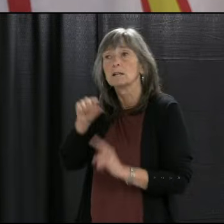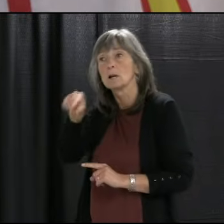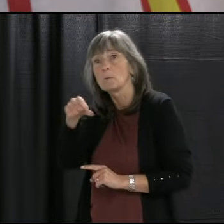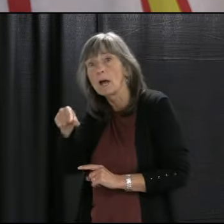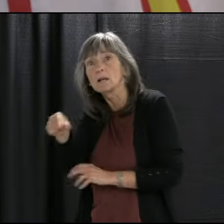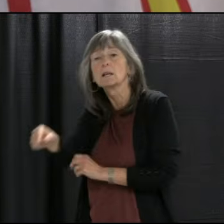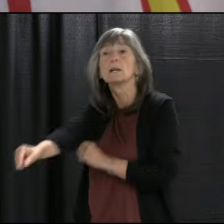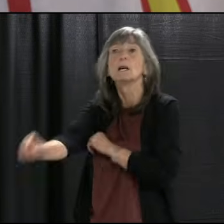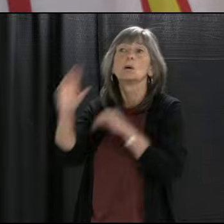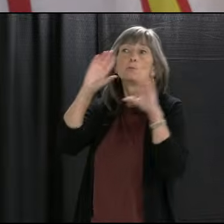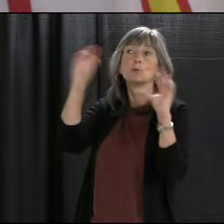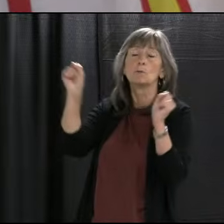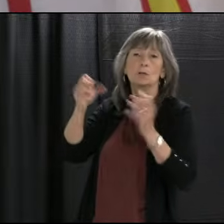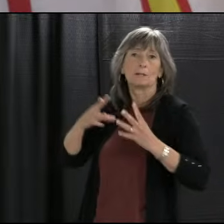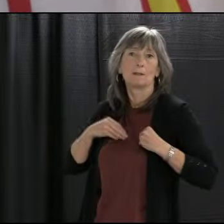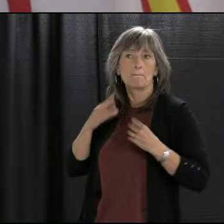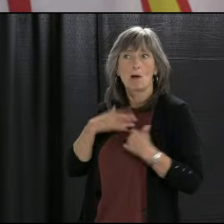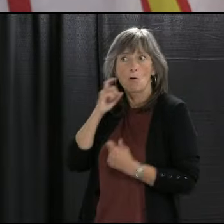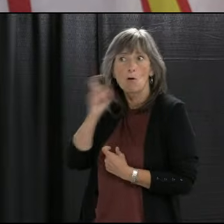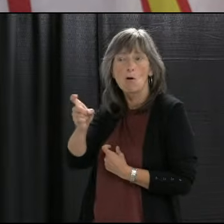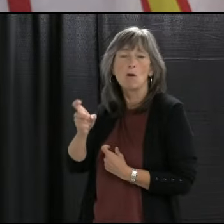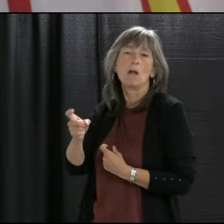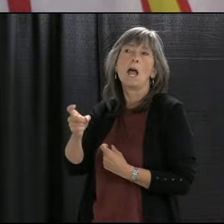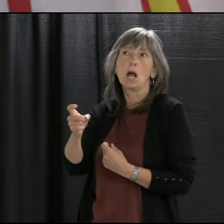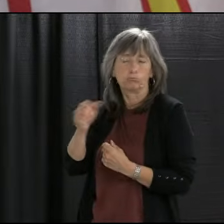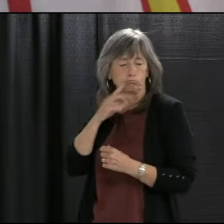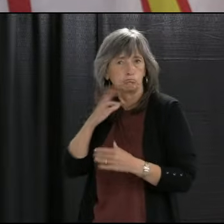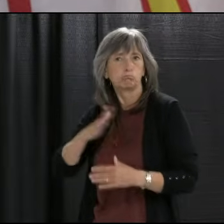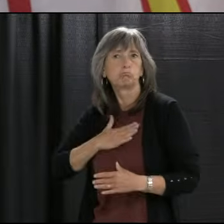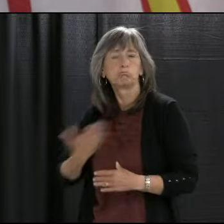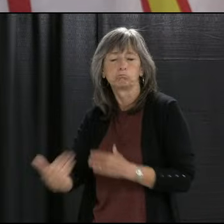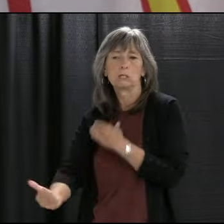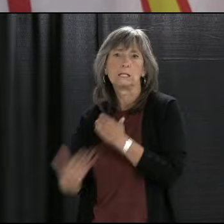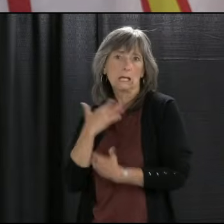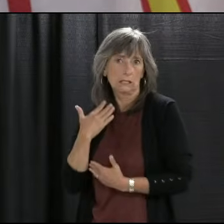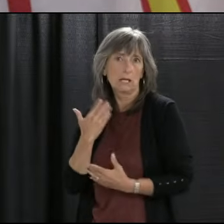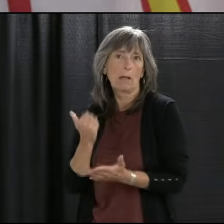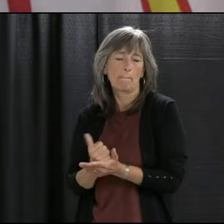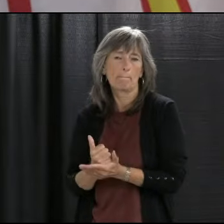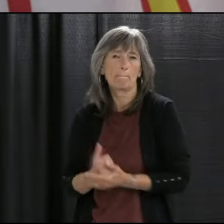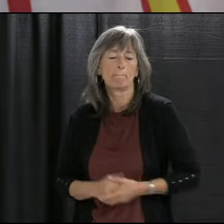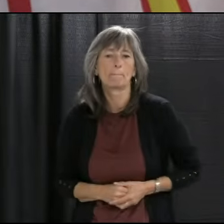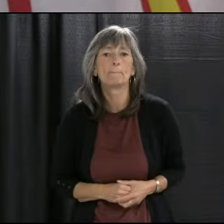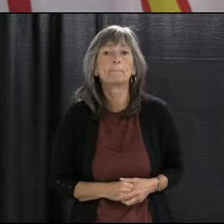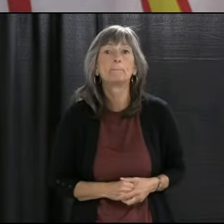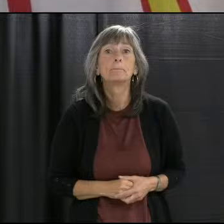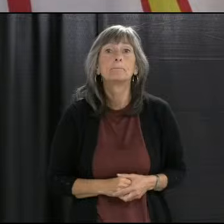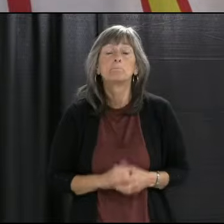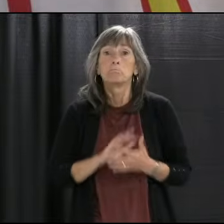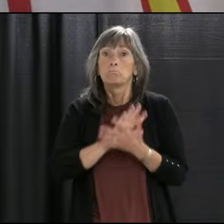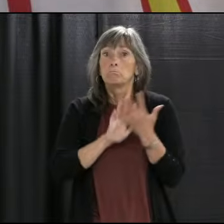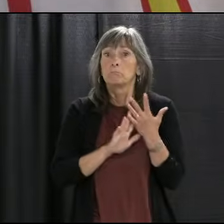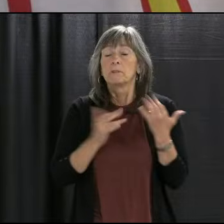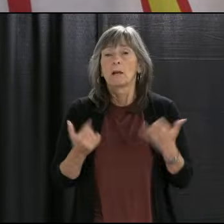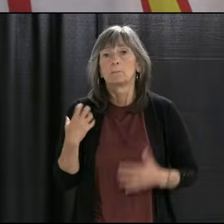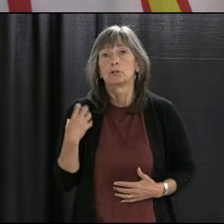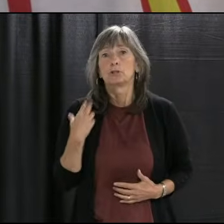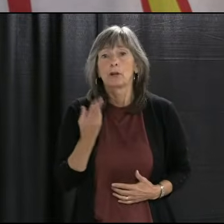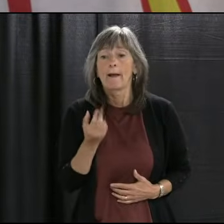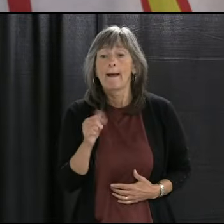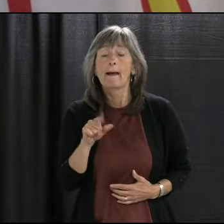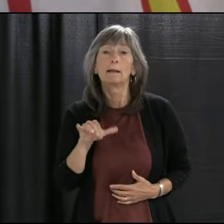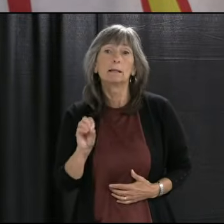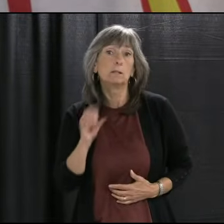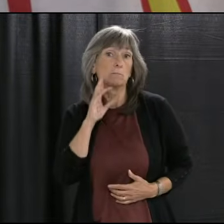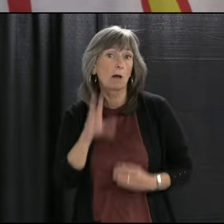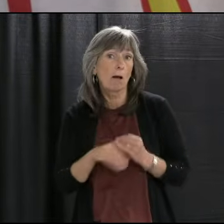Legault for taking that call and sending some support to Newfoundland and Labrador from Quebec. With that, I'll ask Minister Haggie if he has any comments.